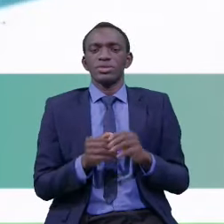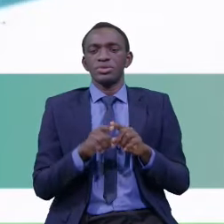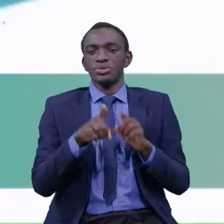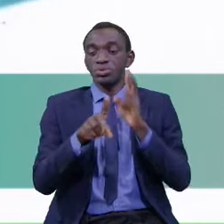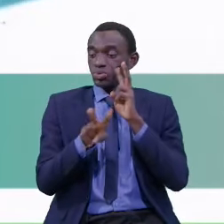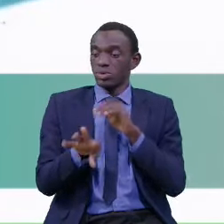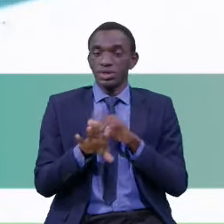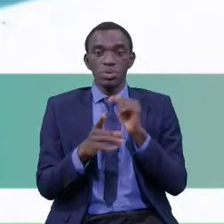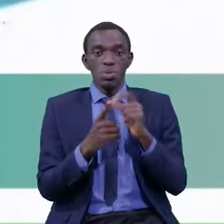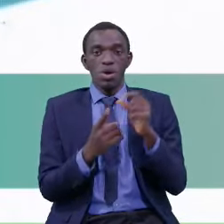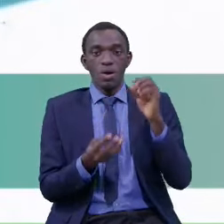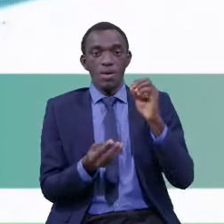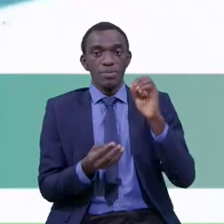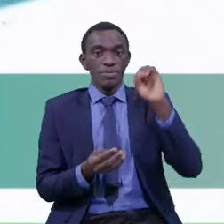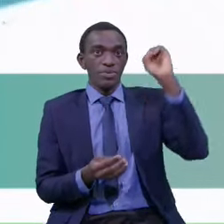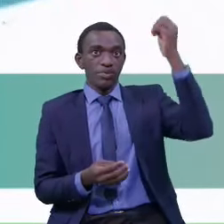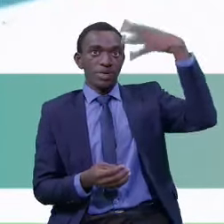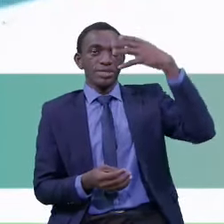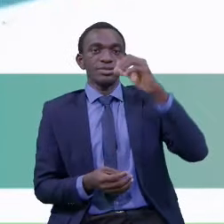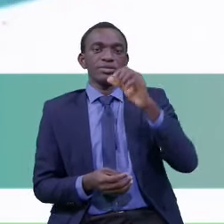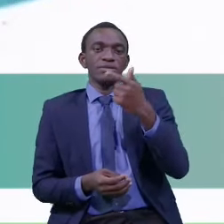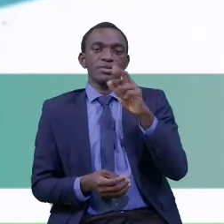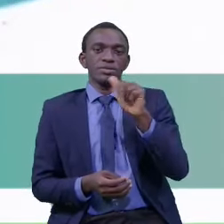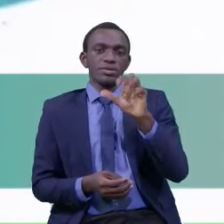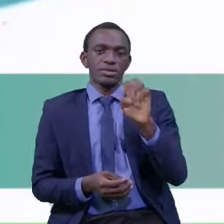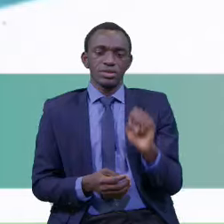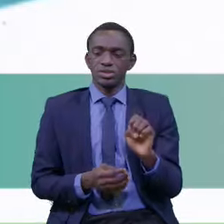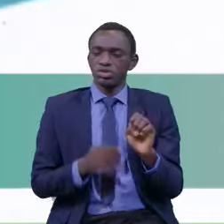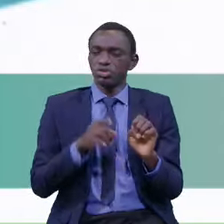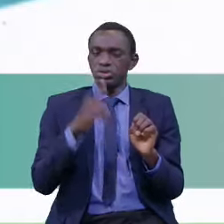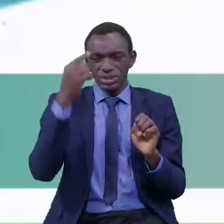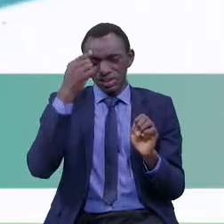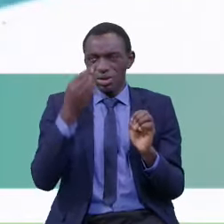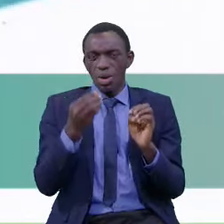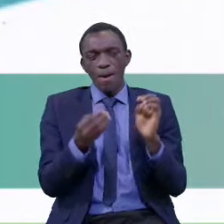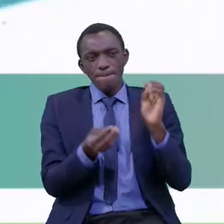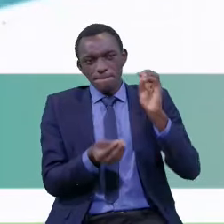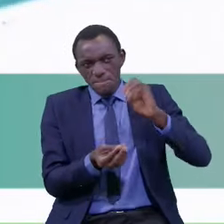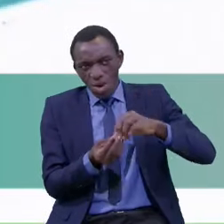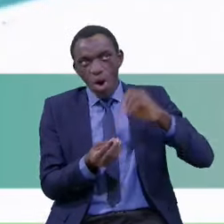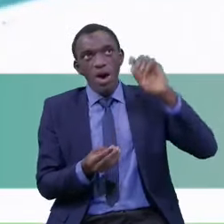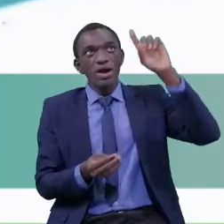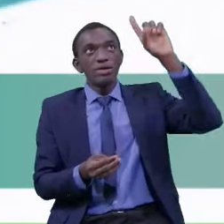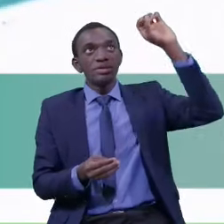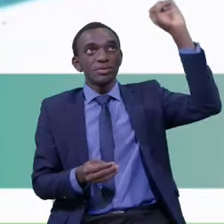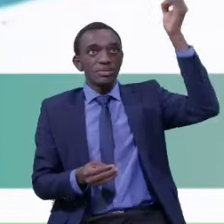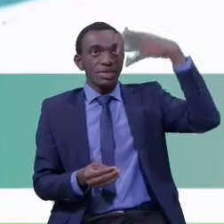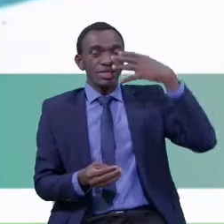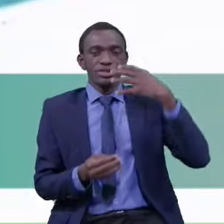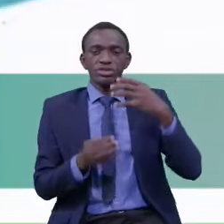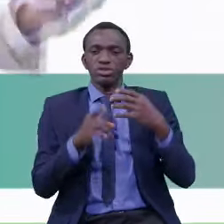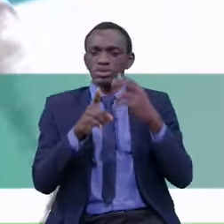grace. You think of more grace. You think of much grace. You think